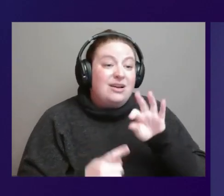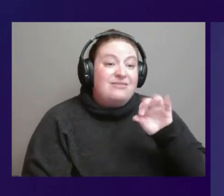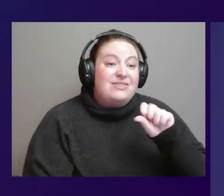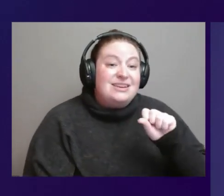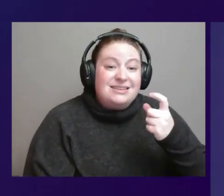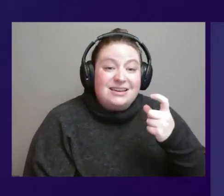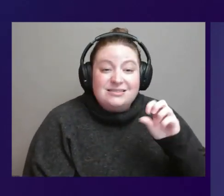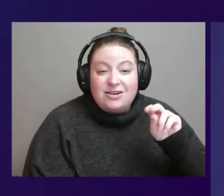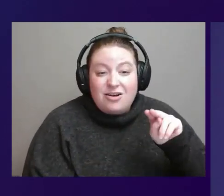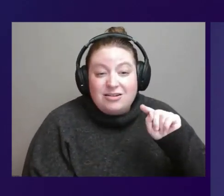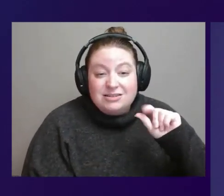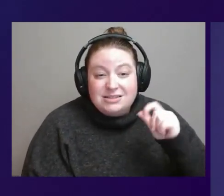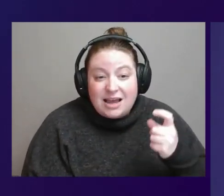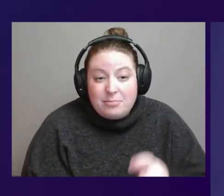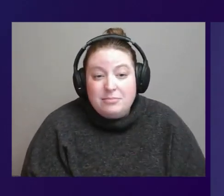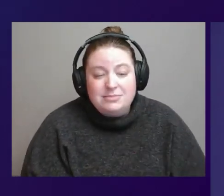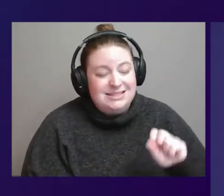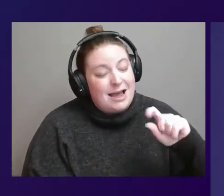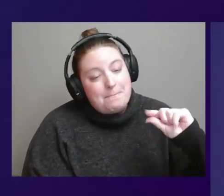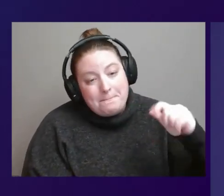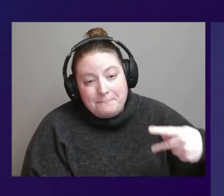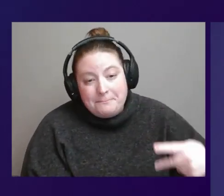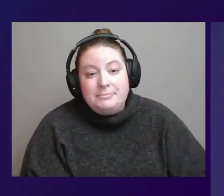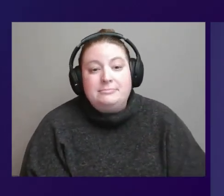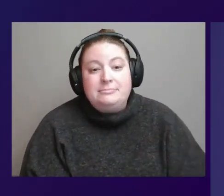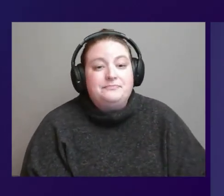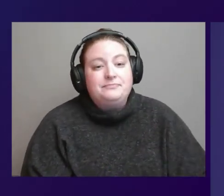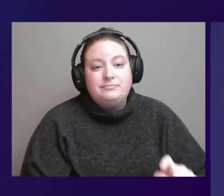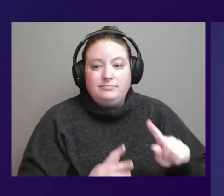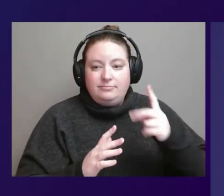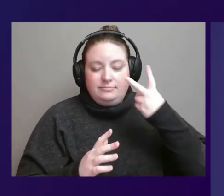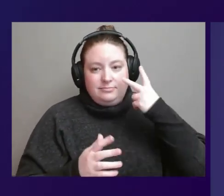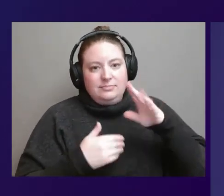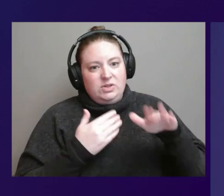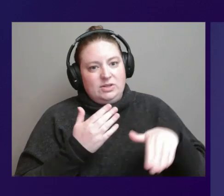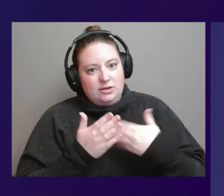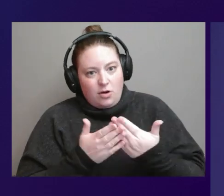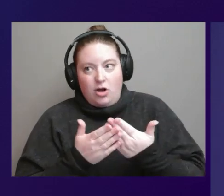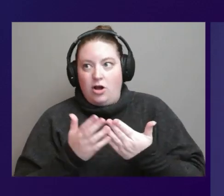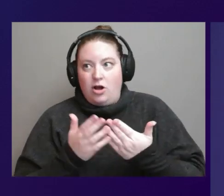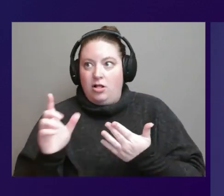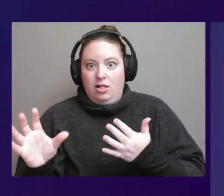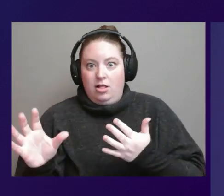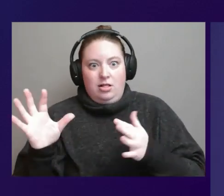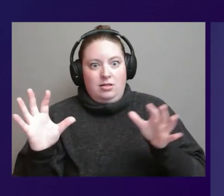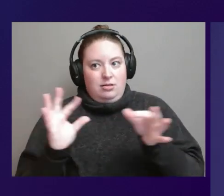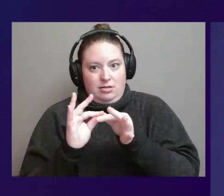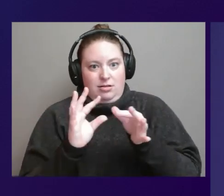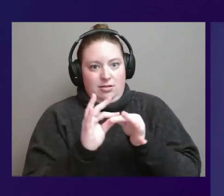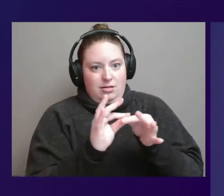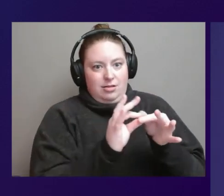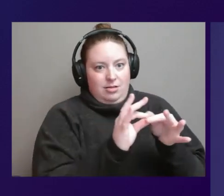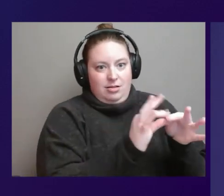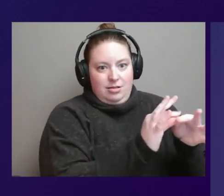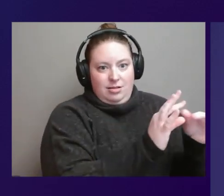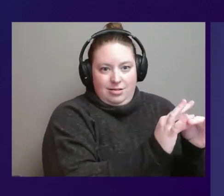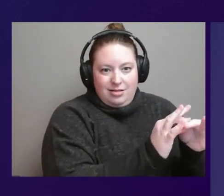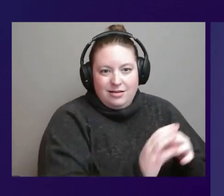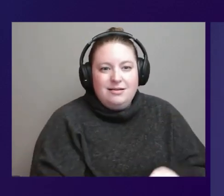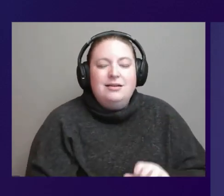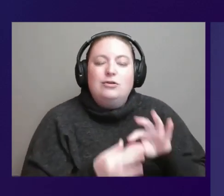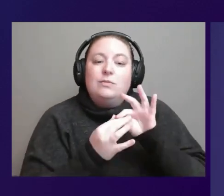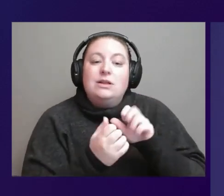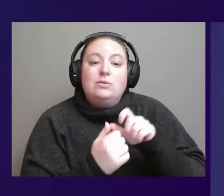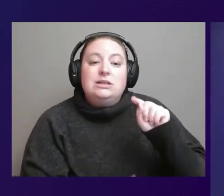VMC. You're going to be able to begin to see all of these pieces start fitting in together. And to tie all that back into what Taylor said before, it is